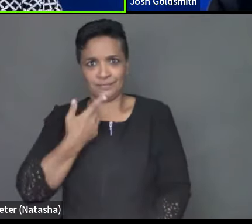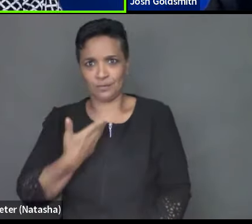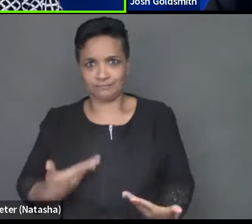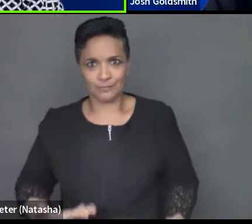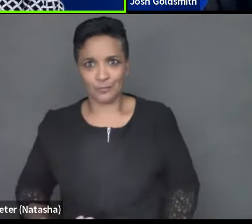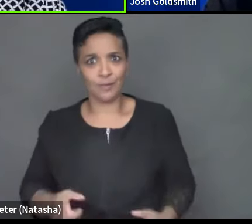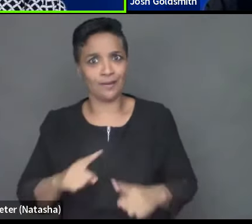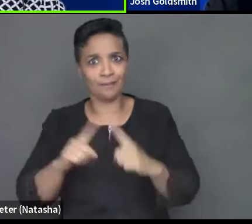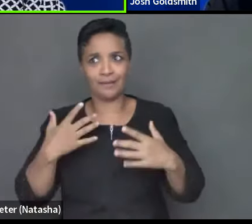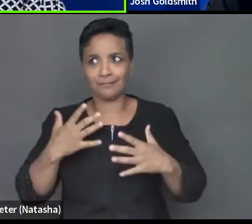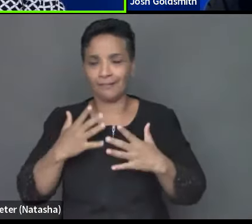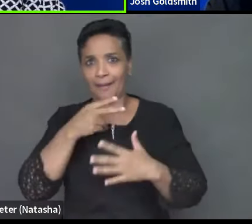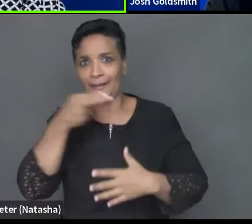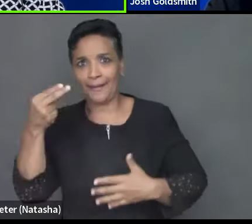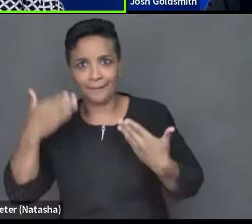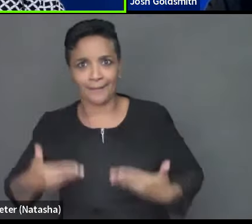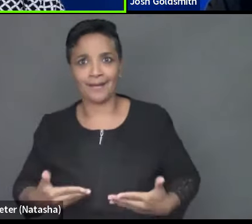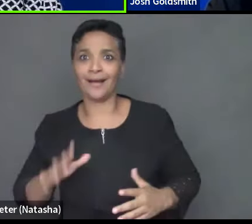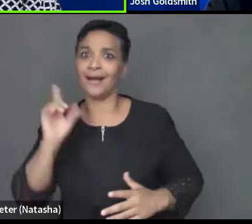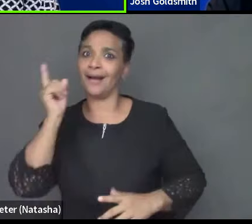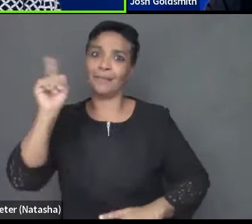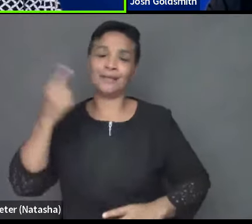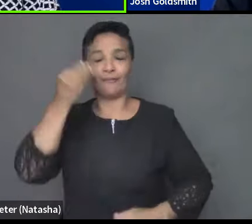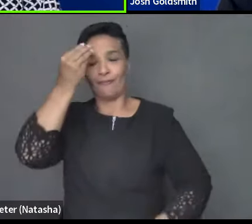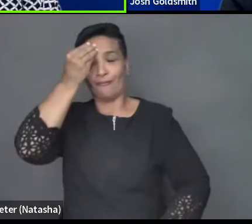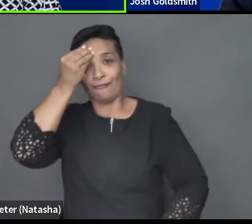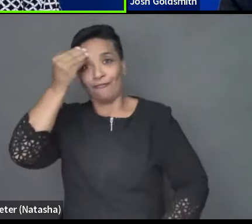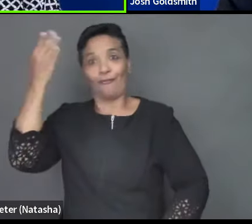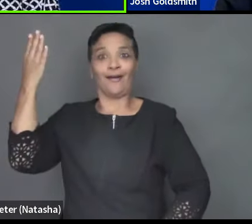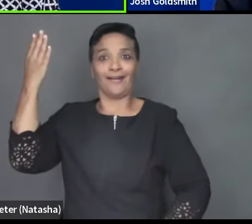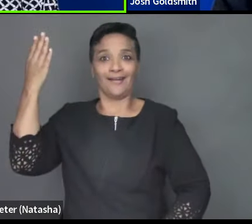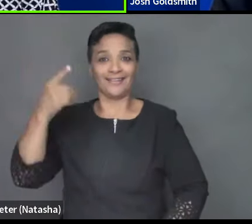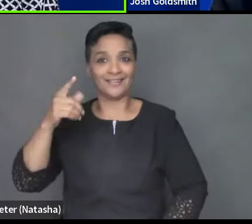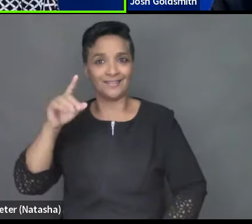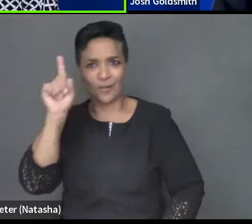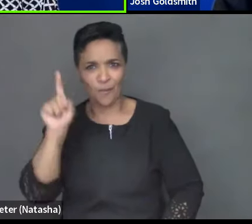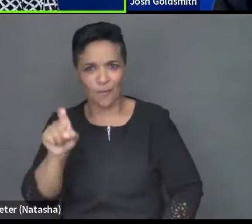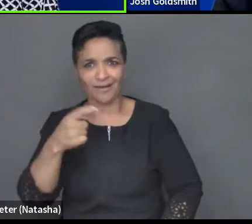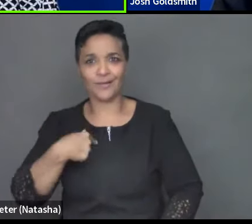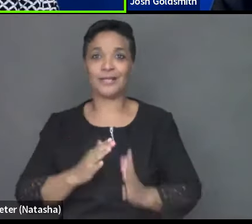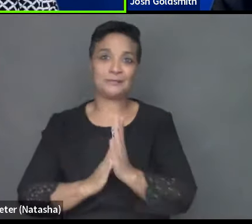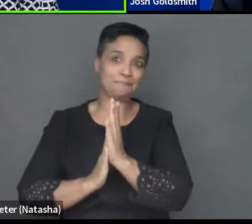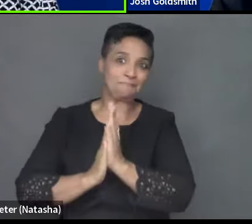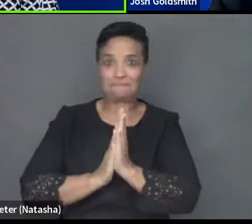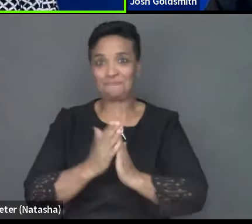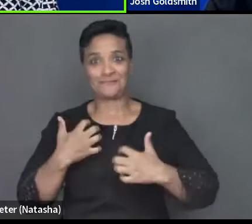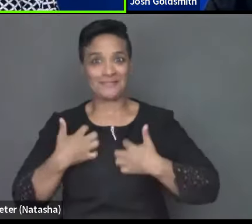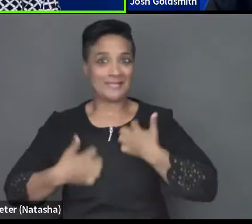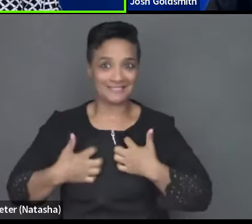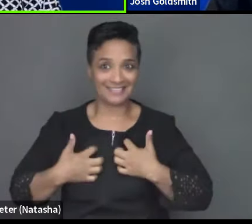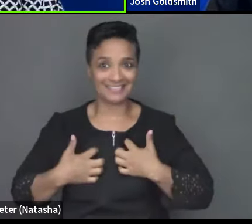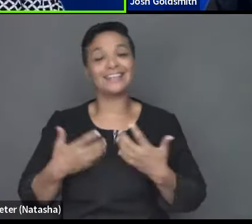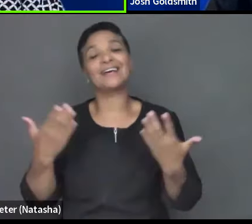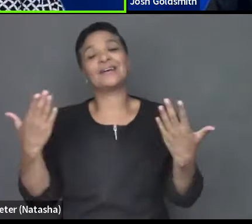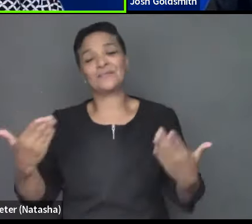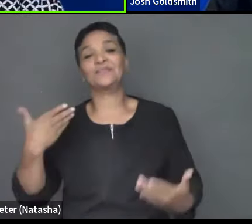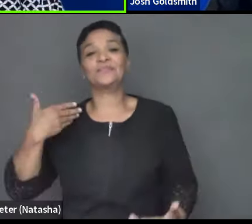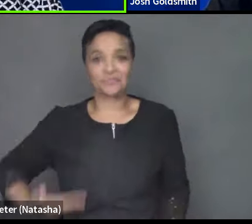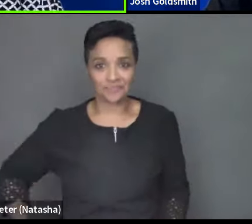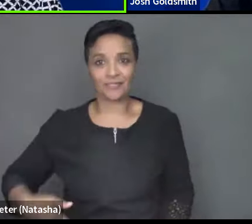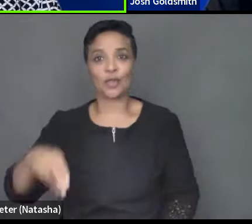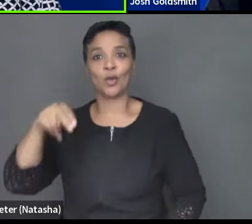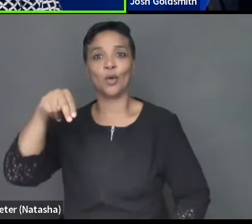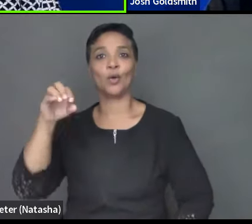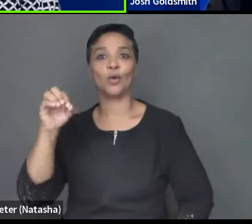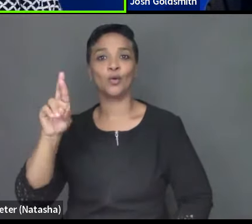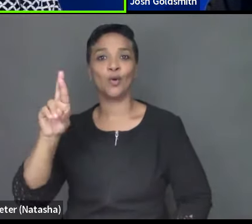excited to kick this summit off today. Well, let me introduce myself. My name is Nora